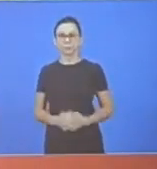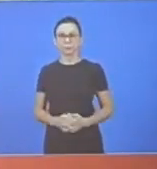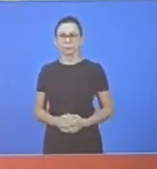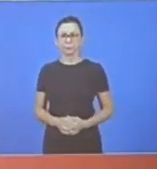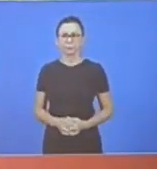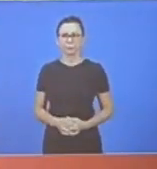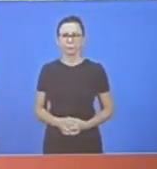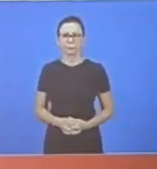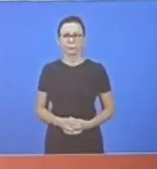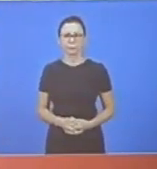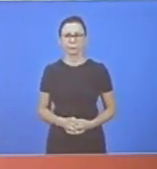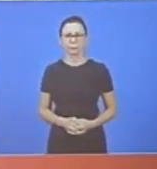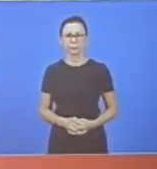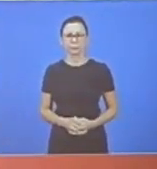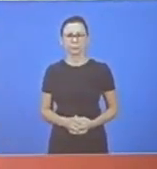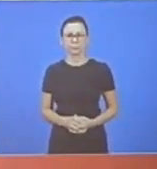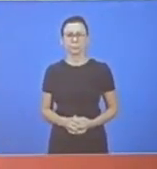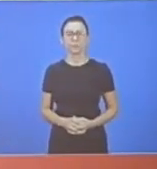First,